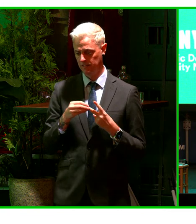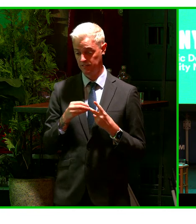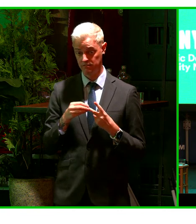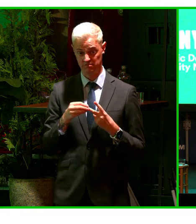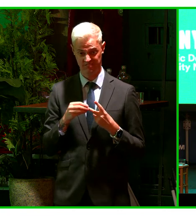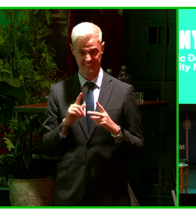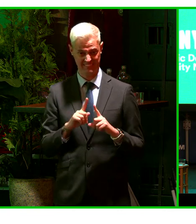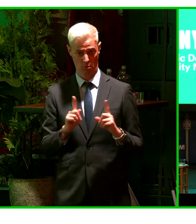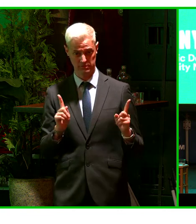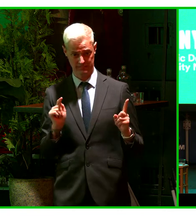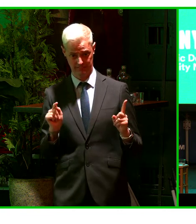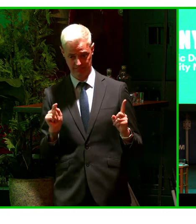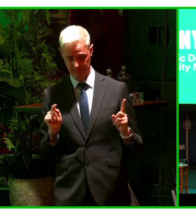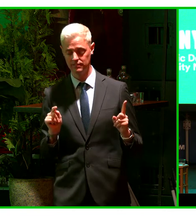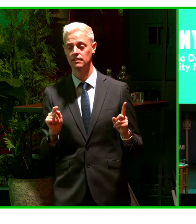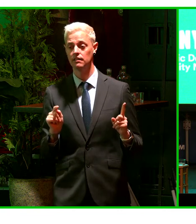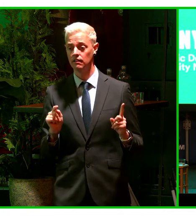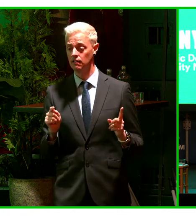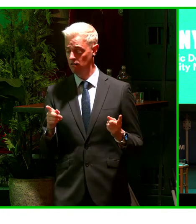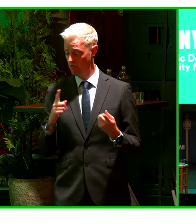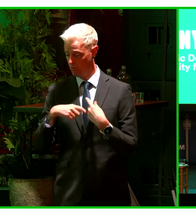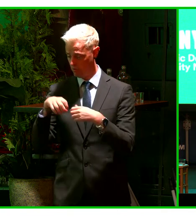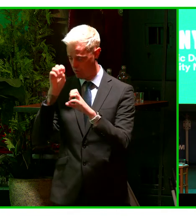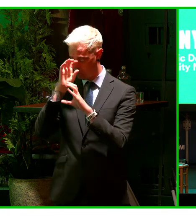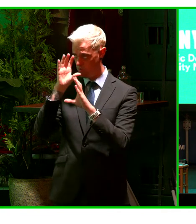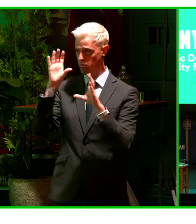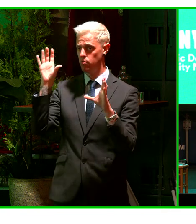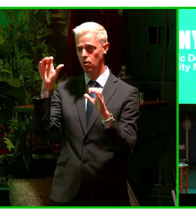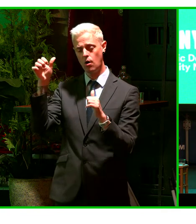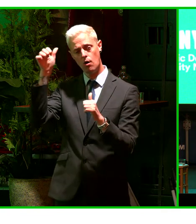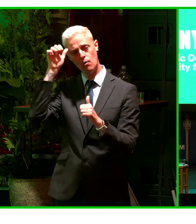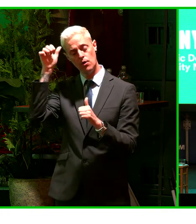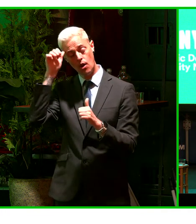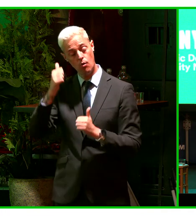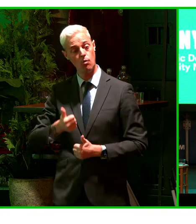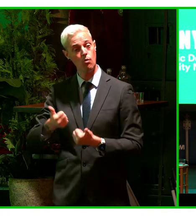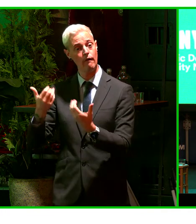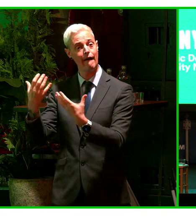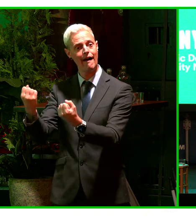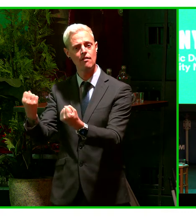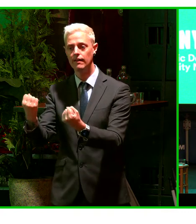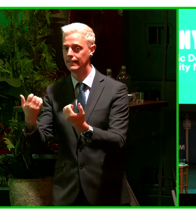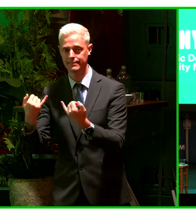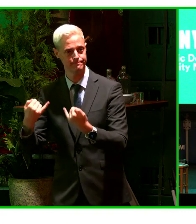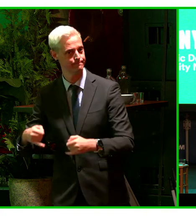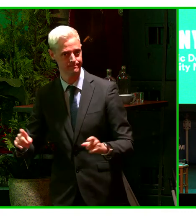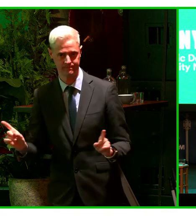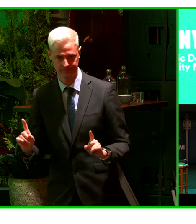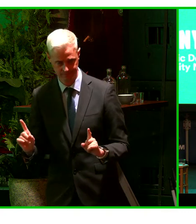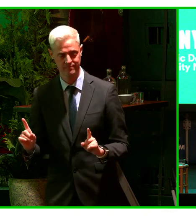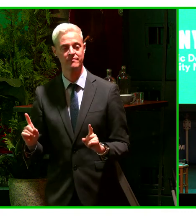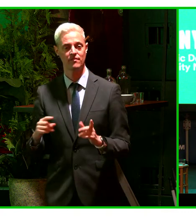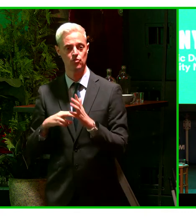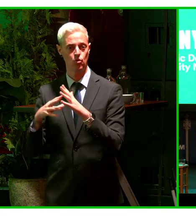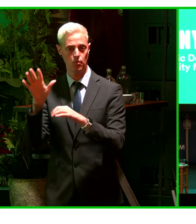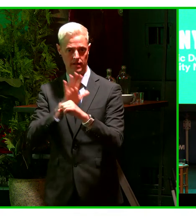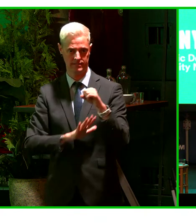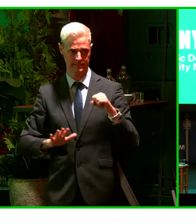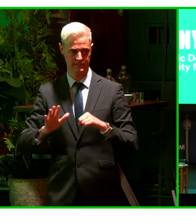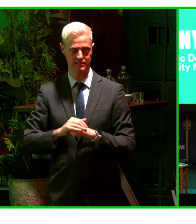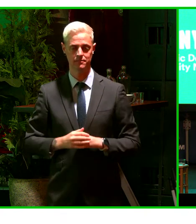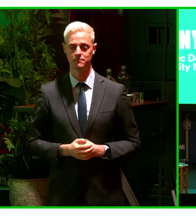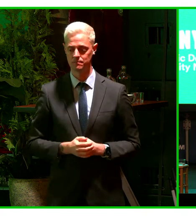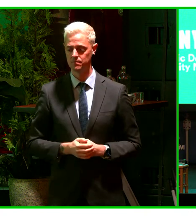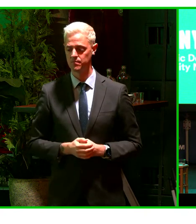that coin, really, is we've got a very good understanding of what is and what isn't happening in the energy system across the Northwest. And